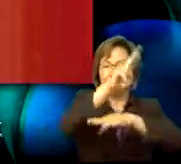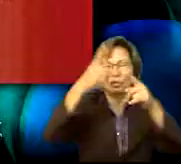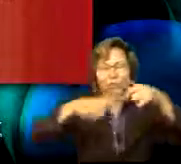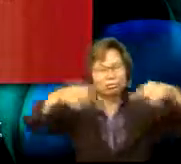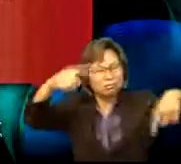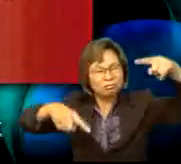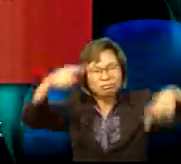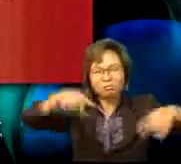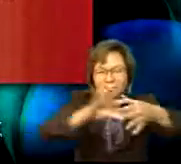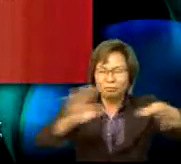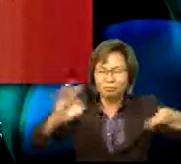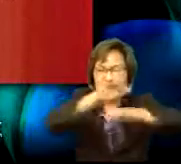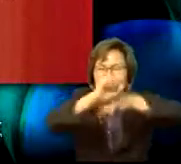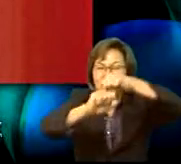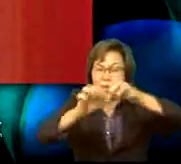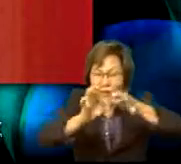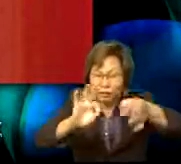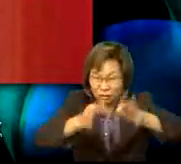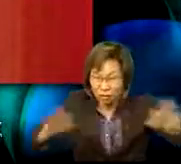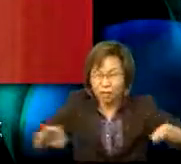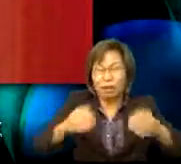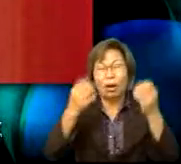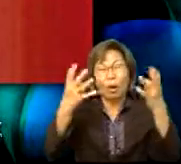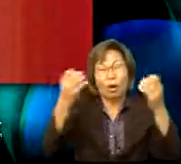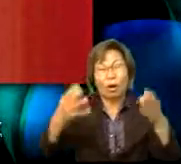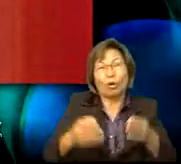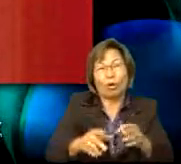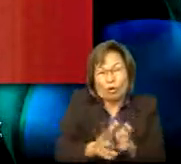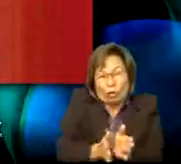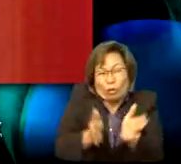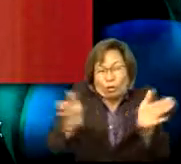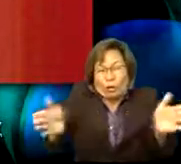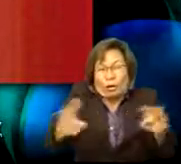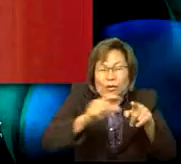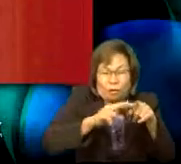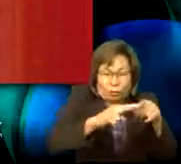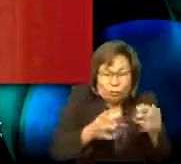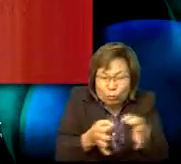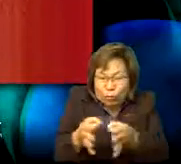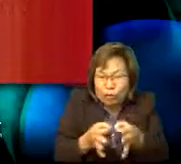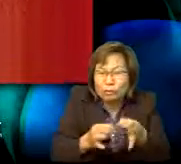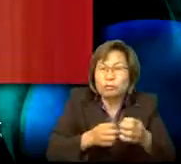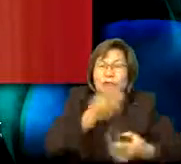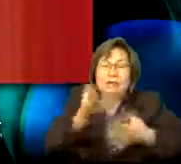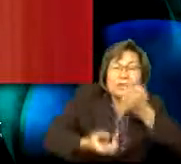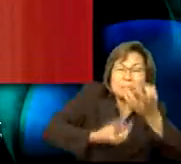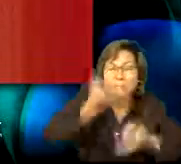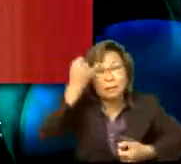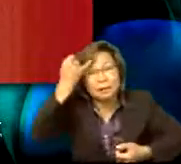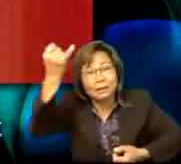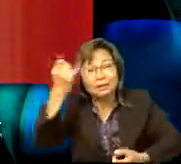Use a variety of sentence structures and a wide range of vocabulary to express ideas.